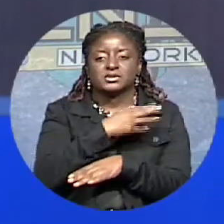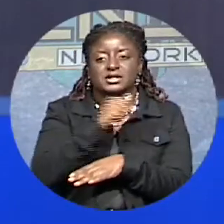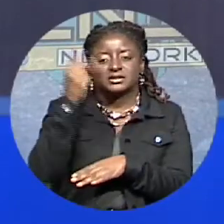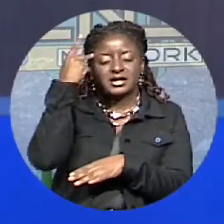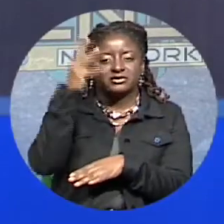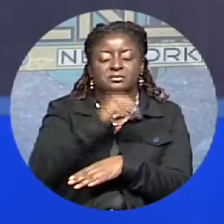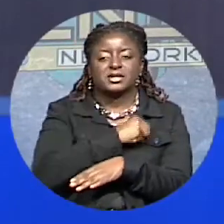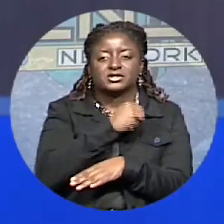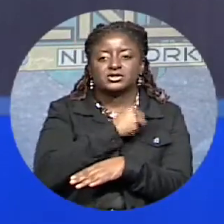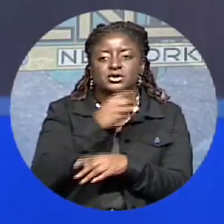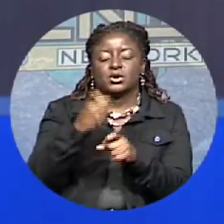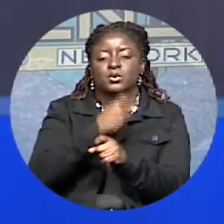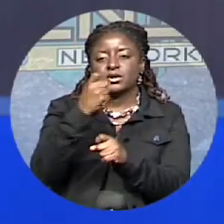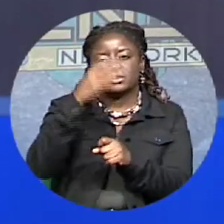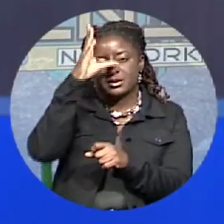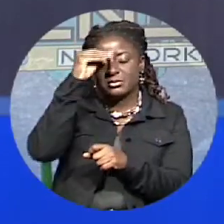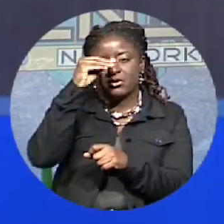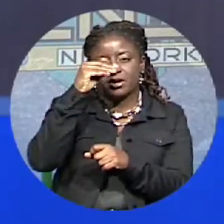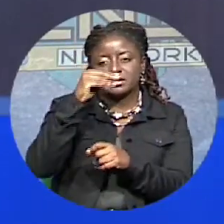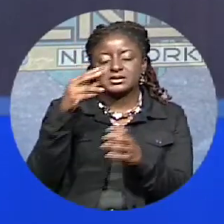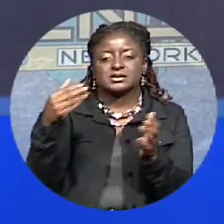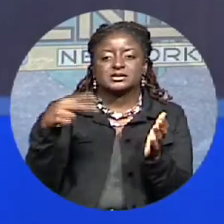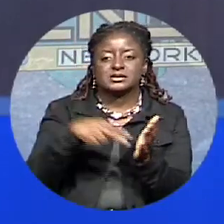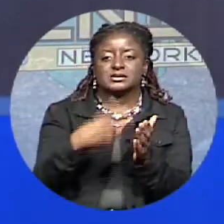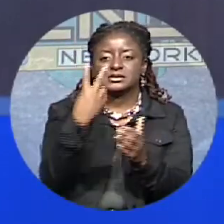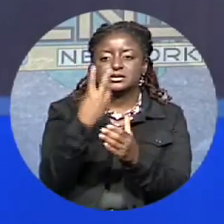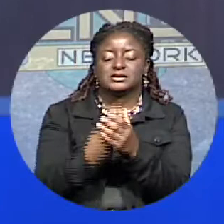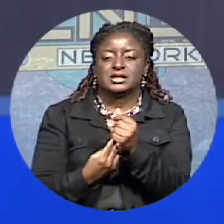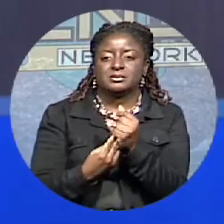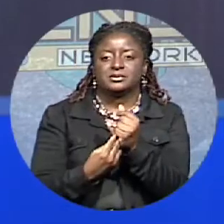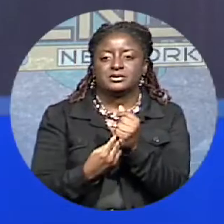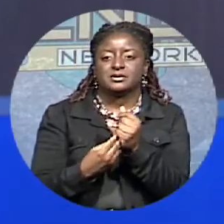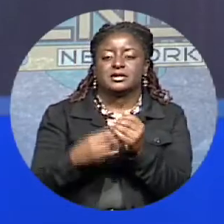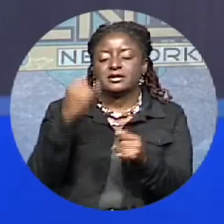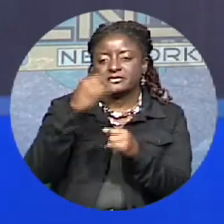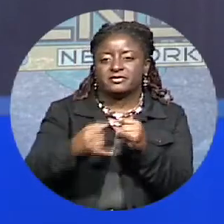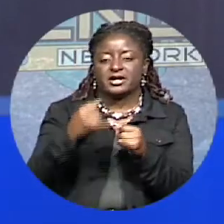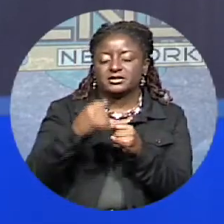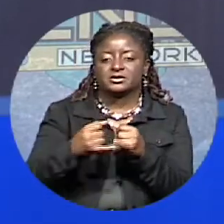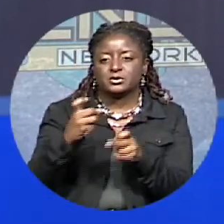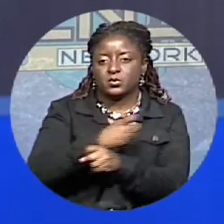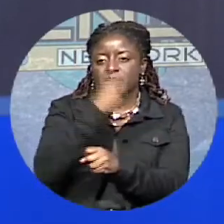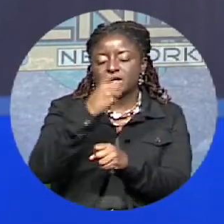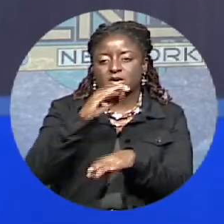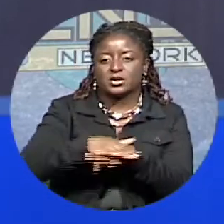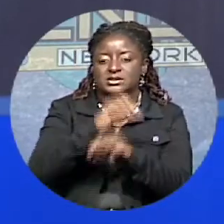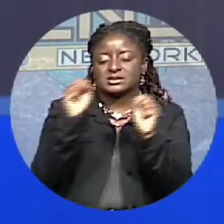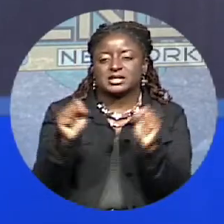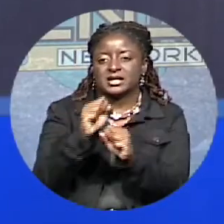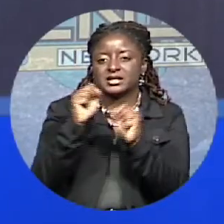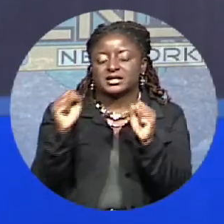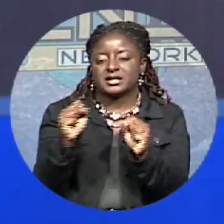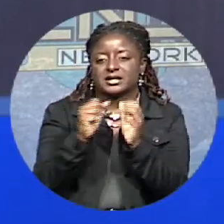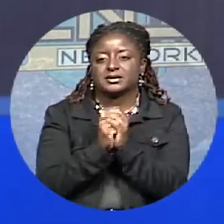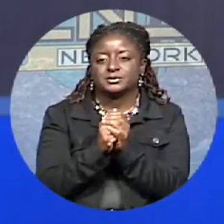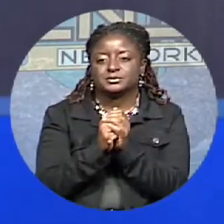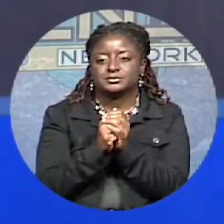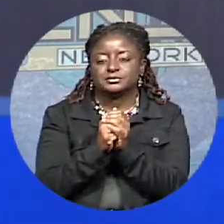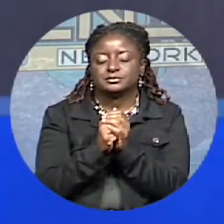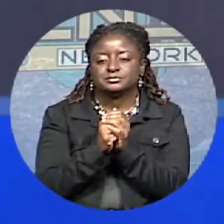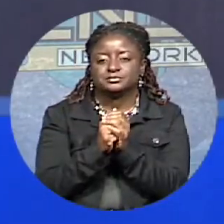18s doubles title at the Plantation Open in South Florida on Saturday, and that was much to the delight of BLTA President Deron